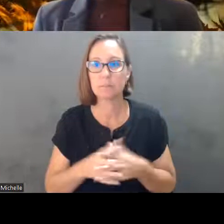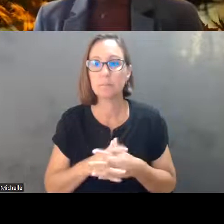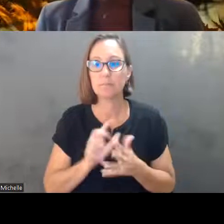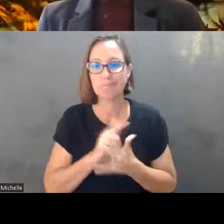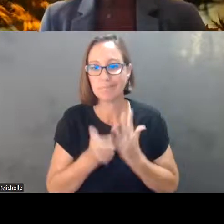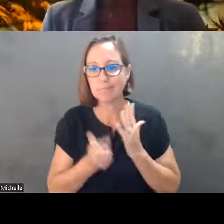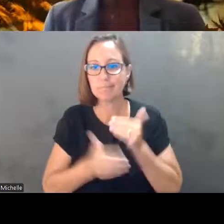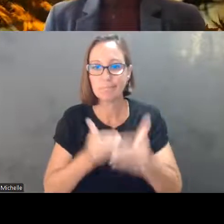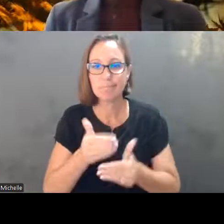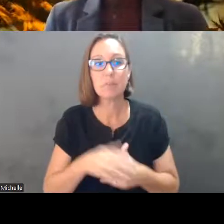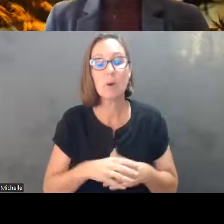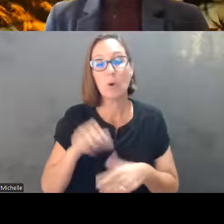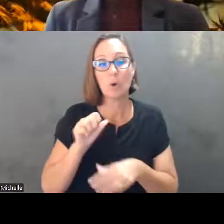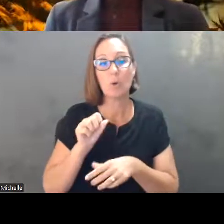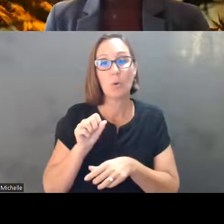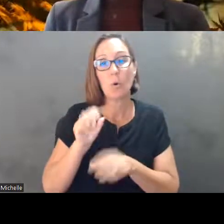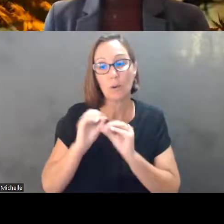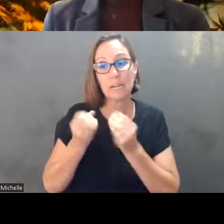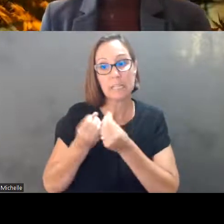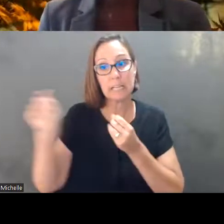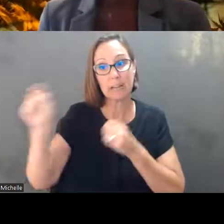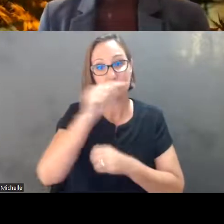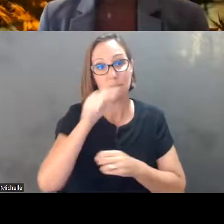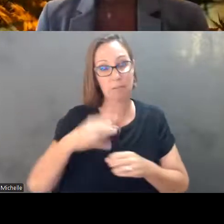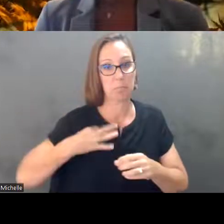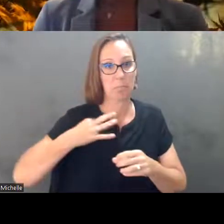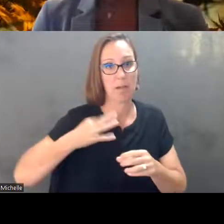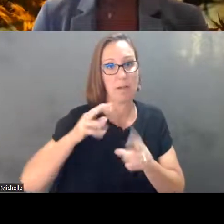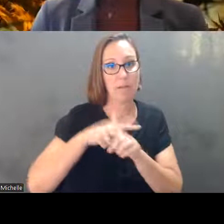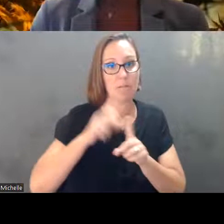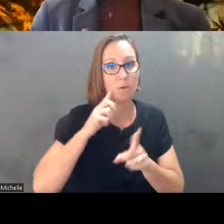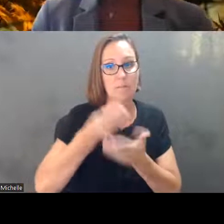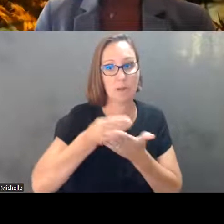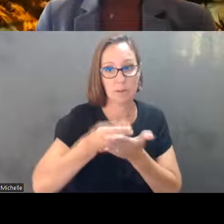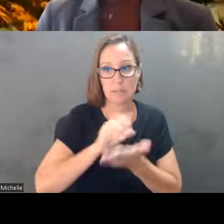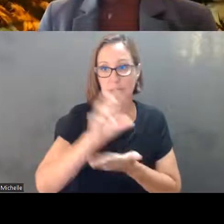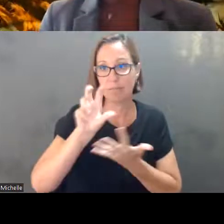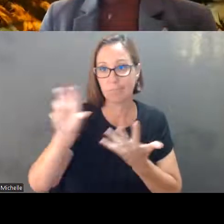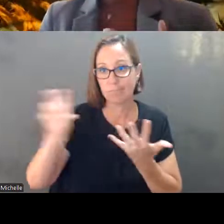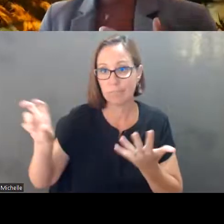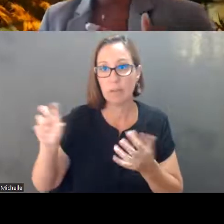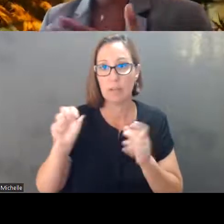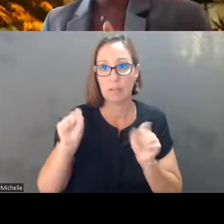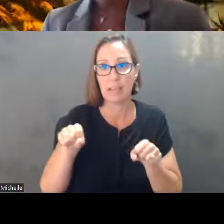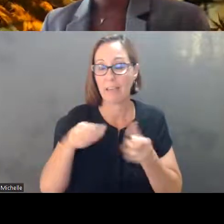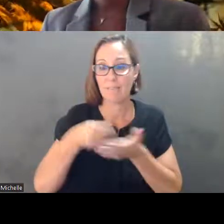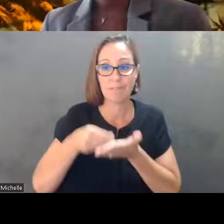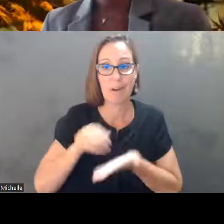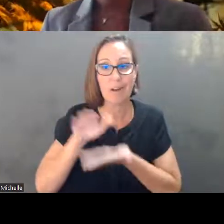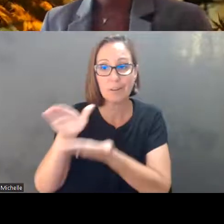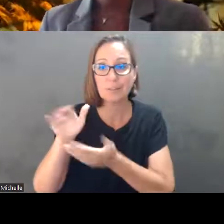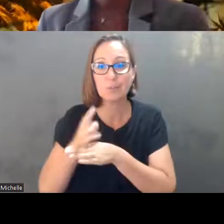Organizations will have the opportunity to apply for funding, and that funding can again be used for